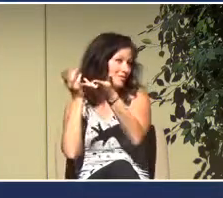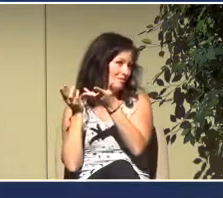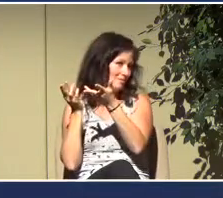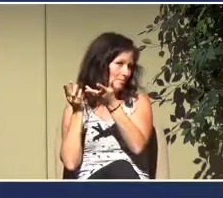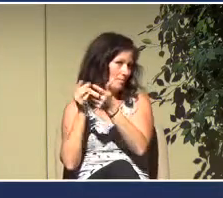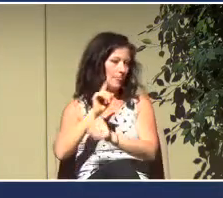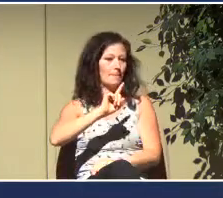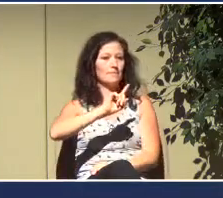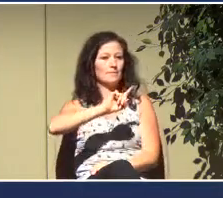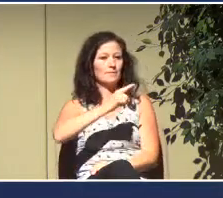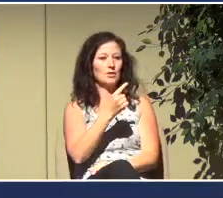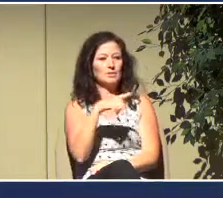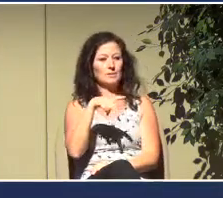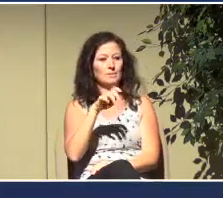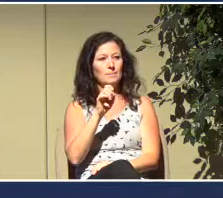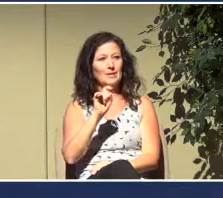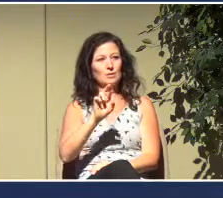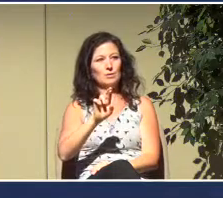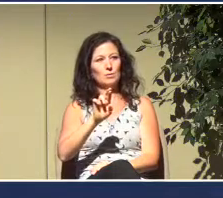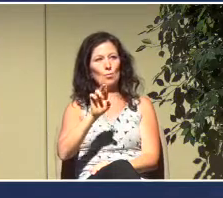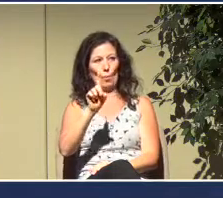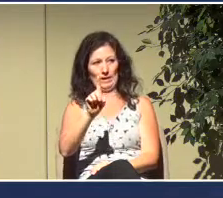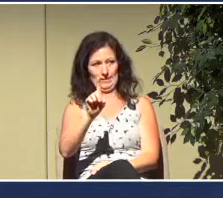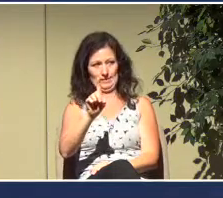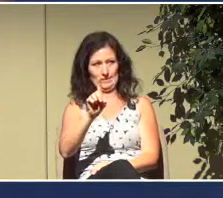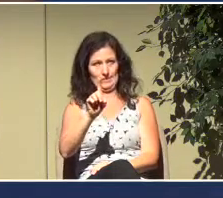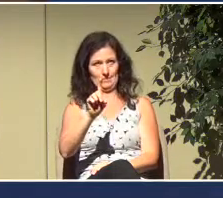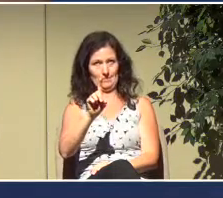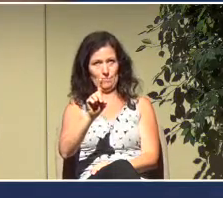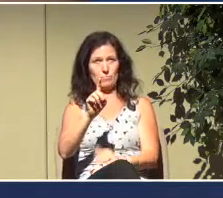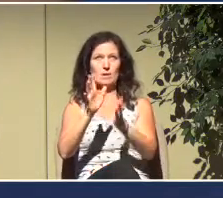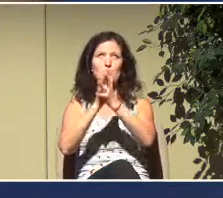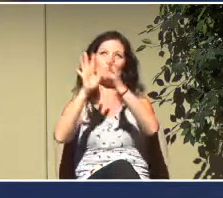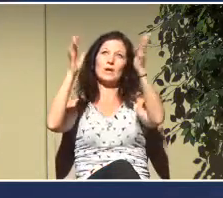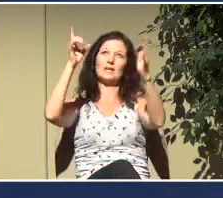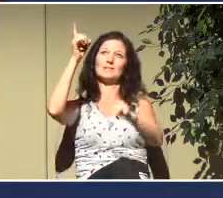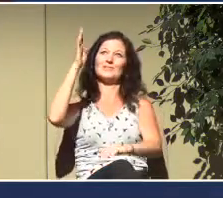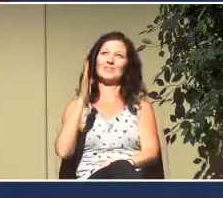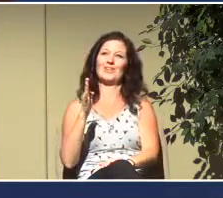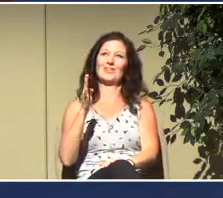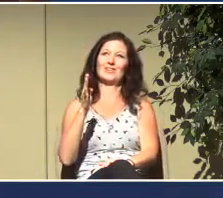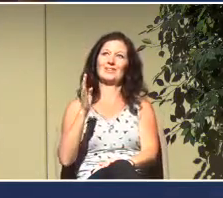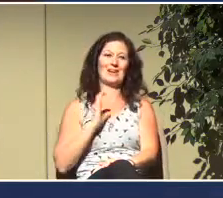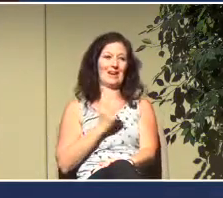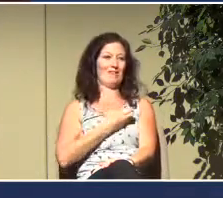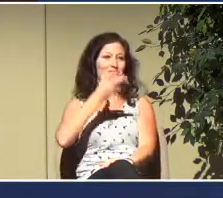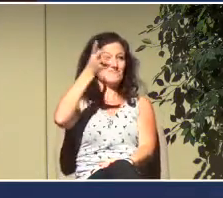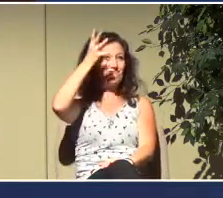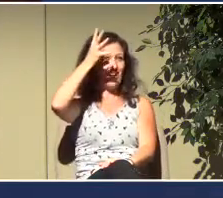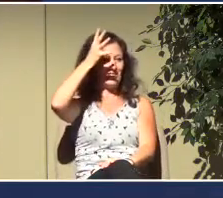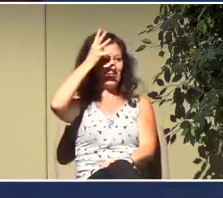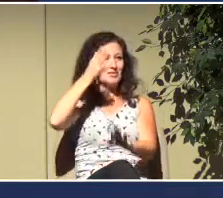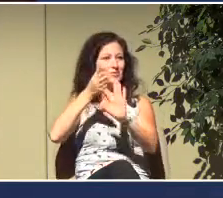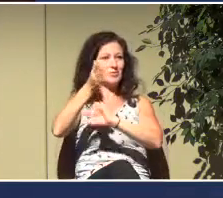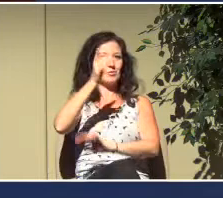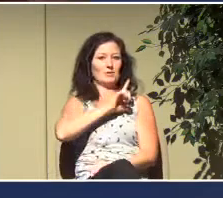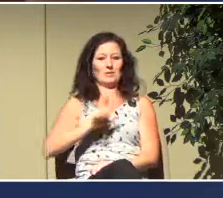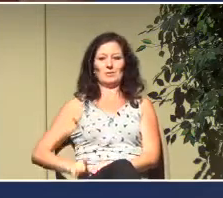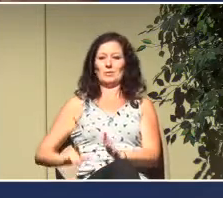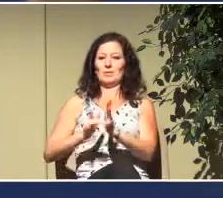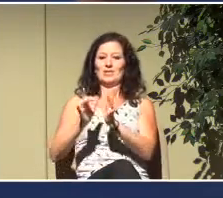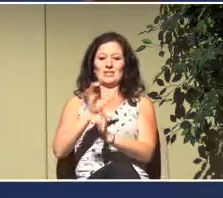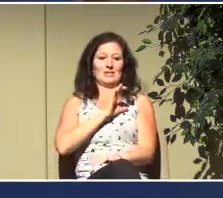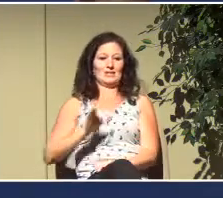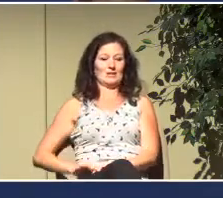1 Peter 1, similar kind of thing. Praise be to the God and Father of our Lord Jesus Christ. In his great mercy, he has given